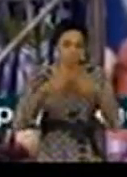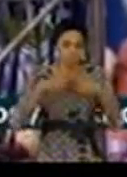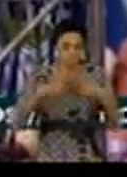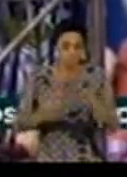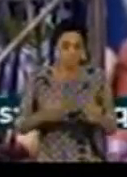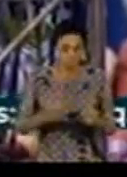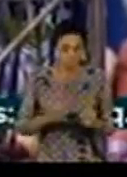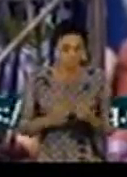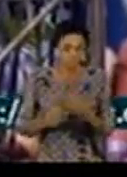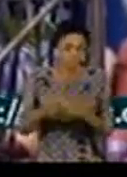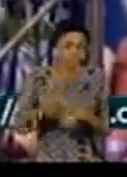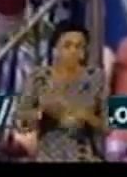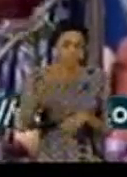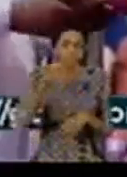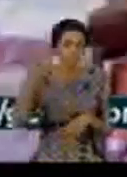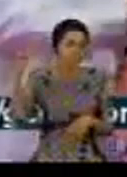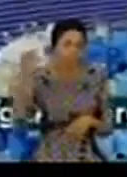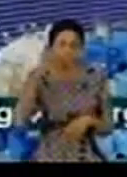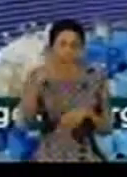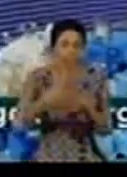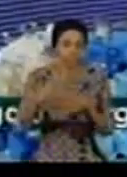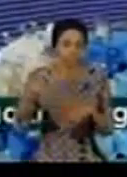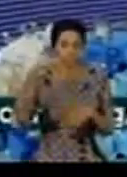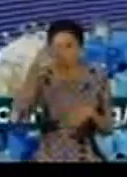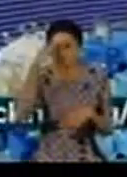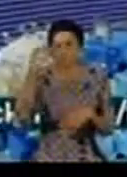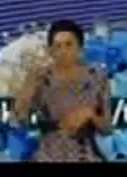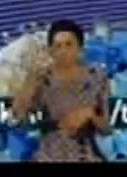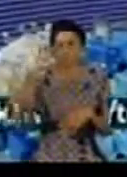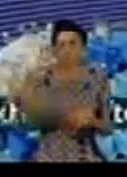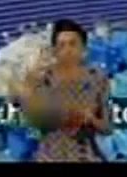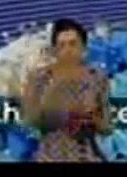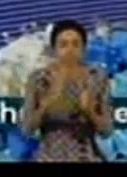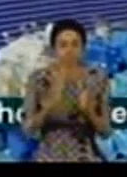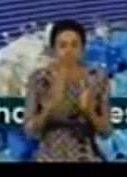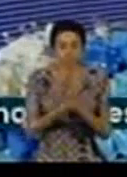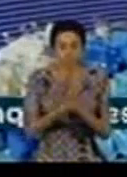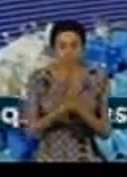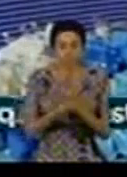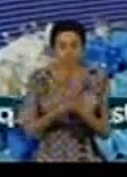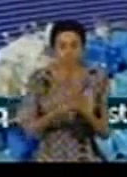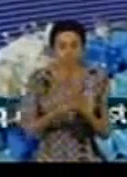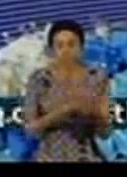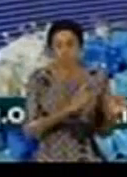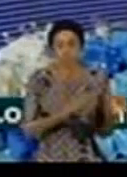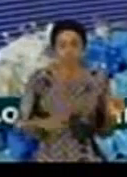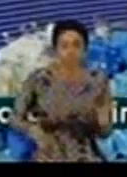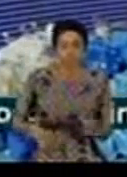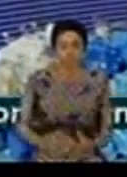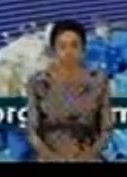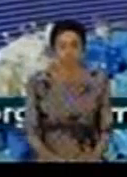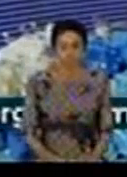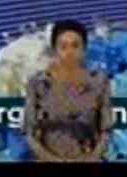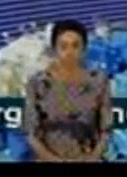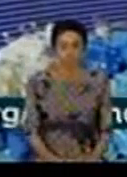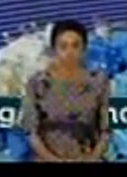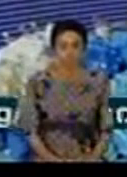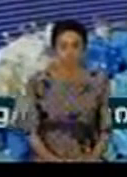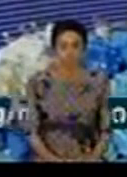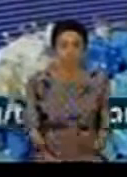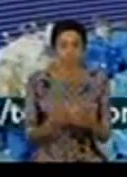the Lord. Praise the Lord. Please, before the next testimony, we want to recognize some VIP